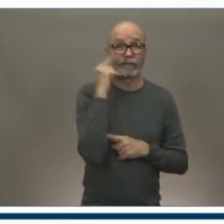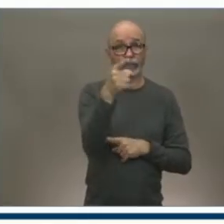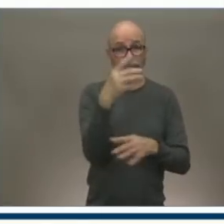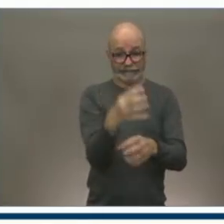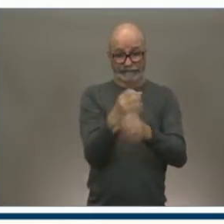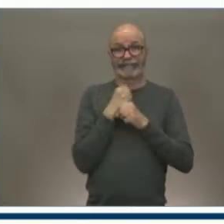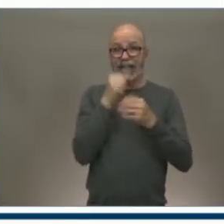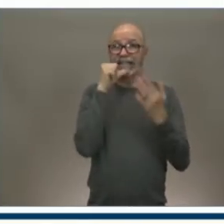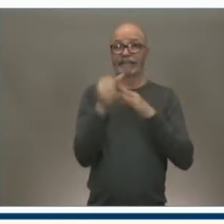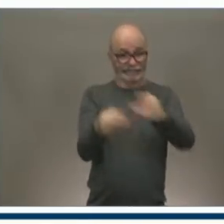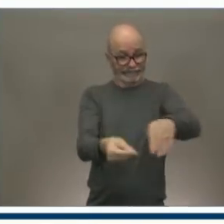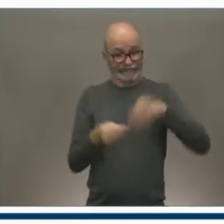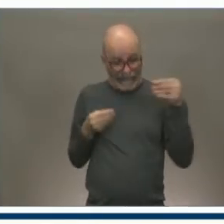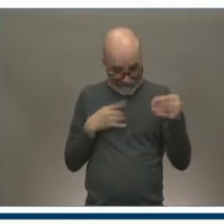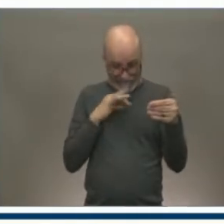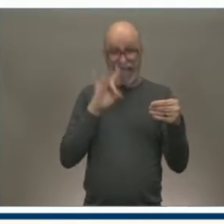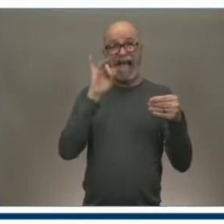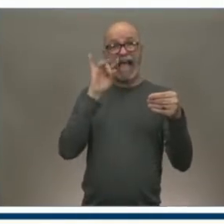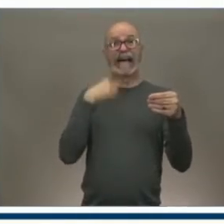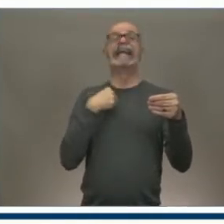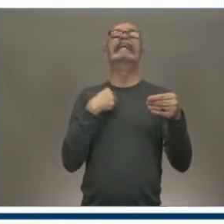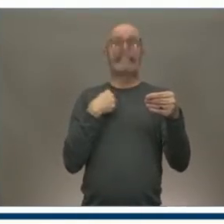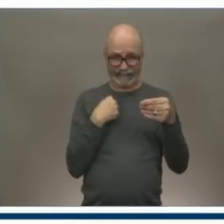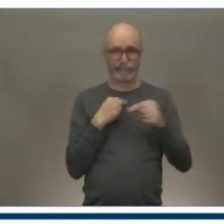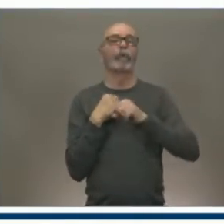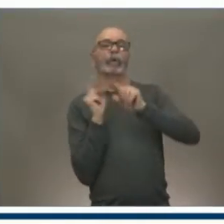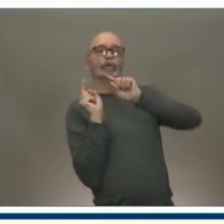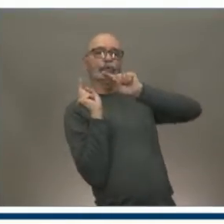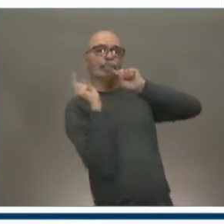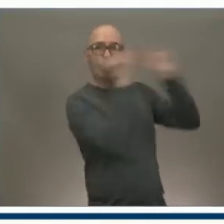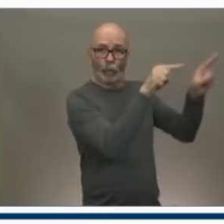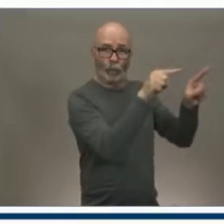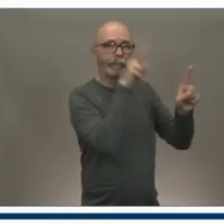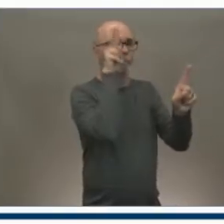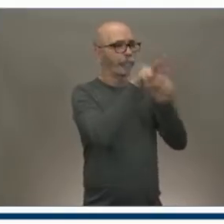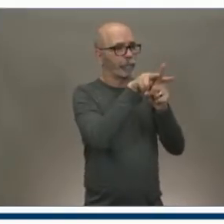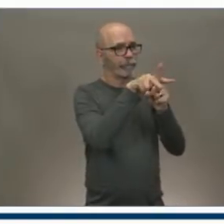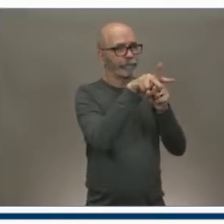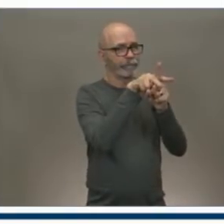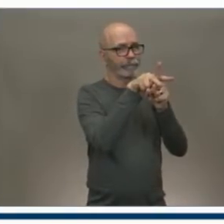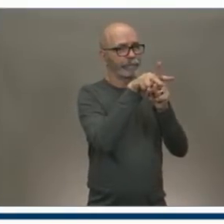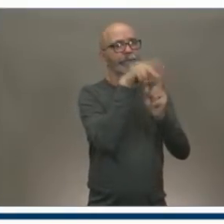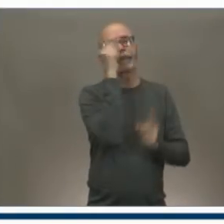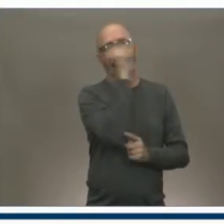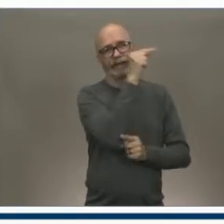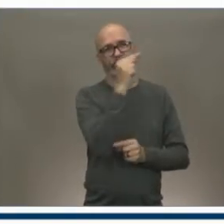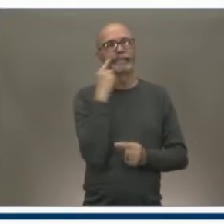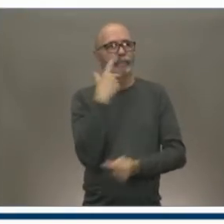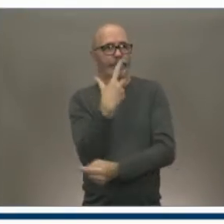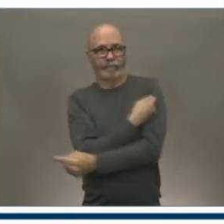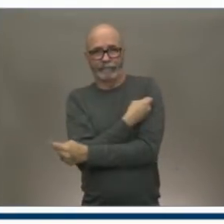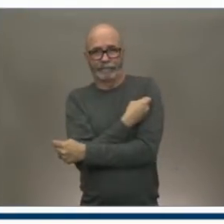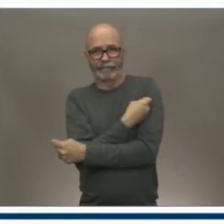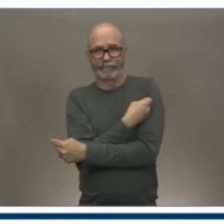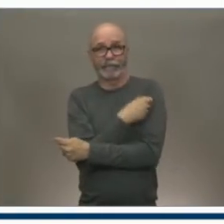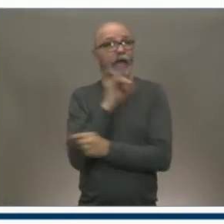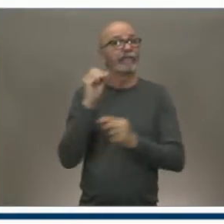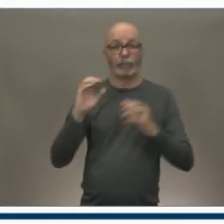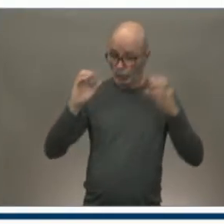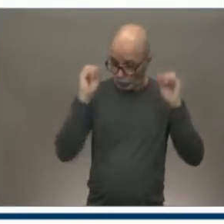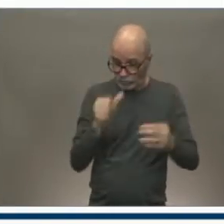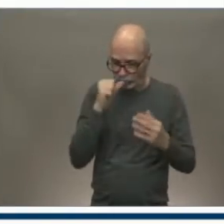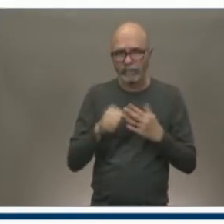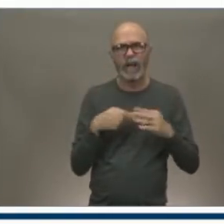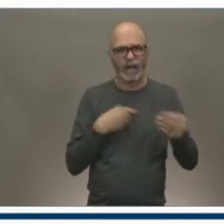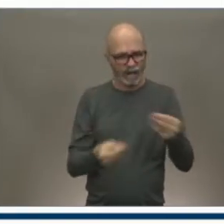be eligible to actually book their appointment at this clinic. But so we ask people who don't get the invitation, be patient. We have a